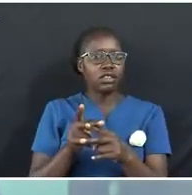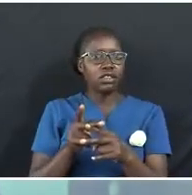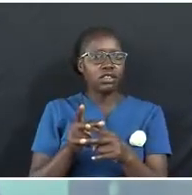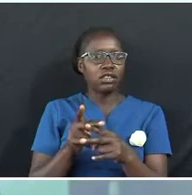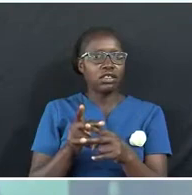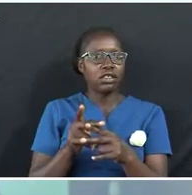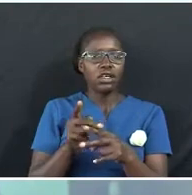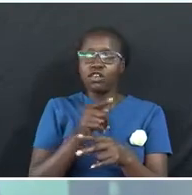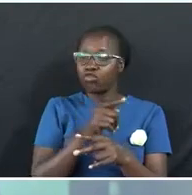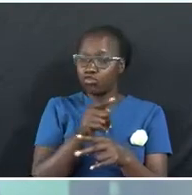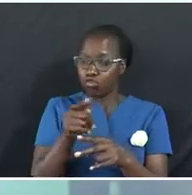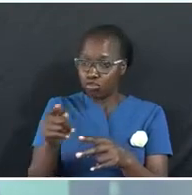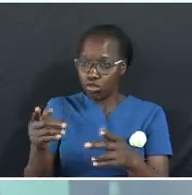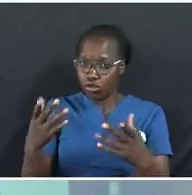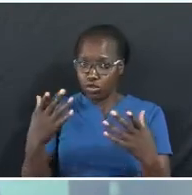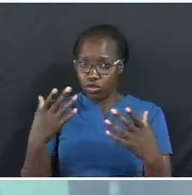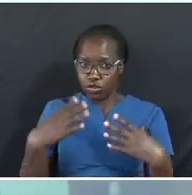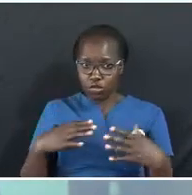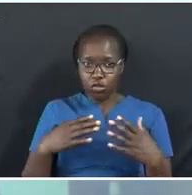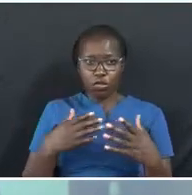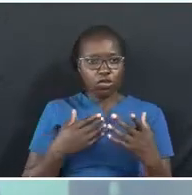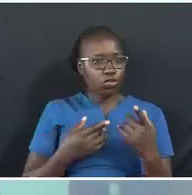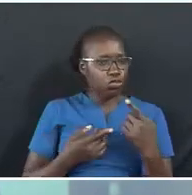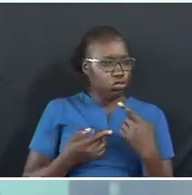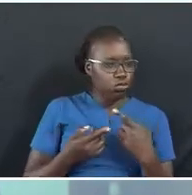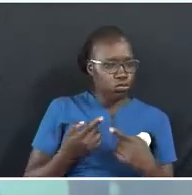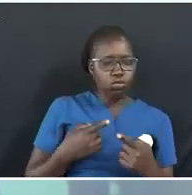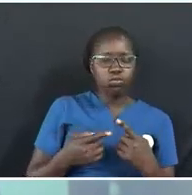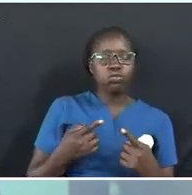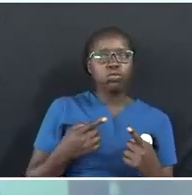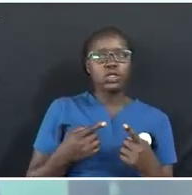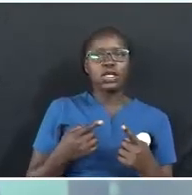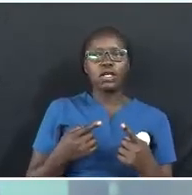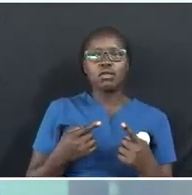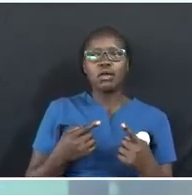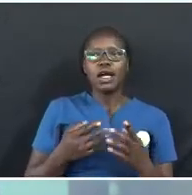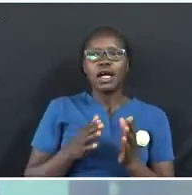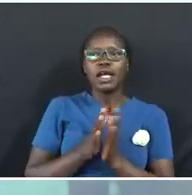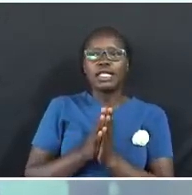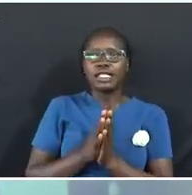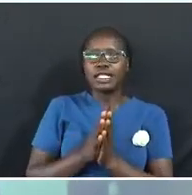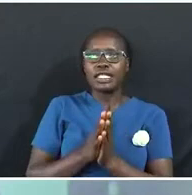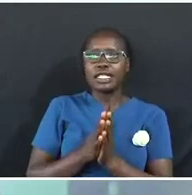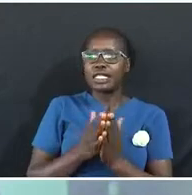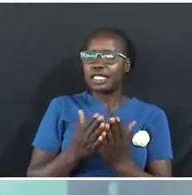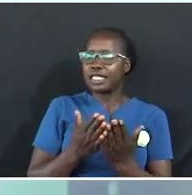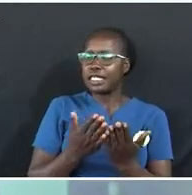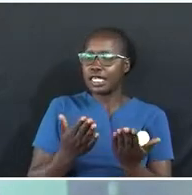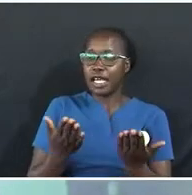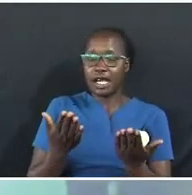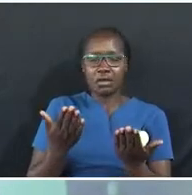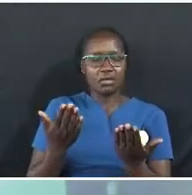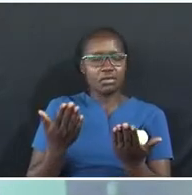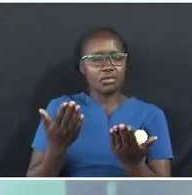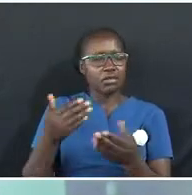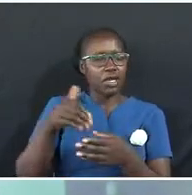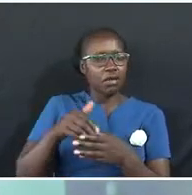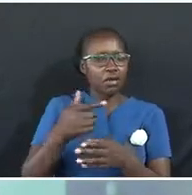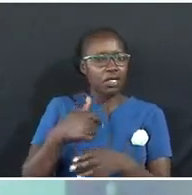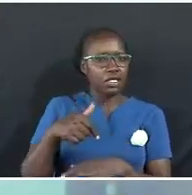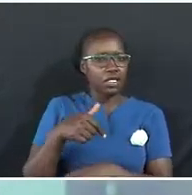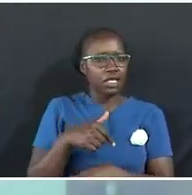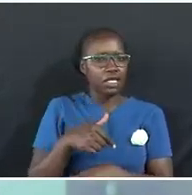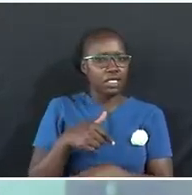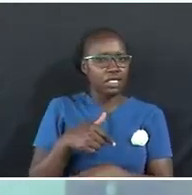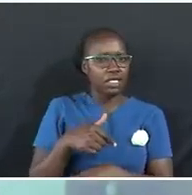Those people who came at the 11th hour, they are as more important as those who came at 6. And even